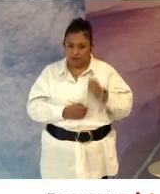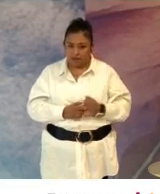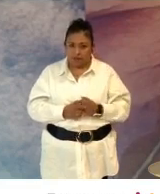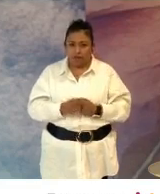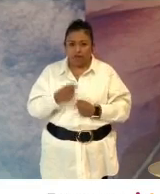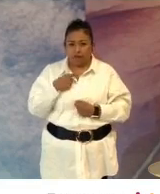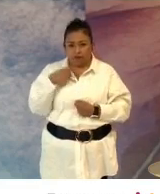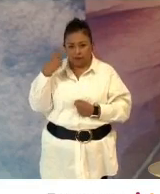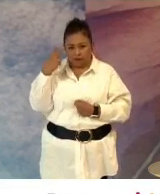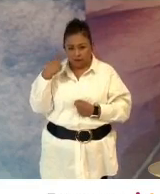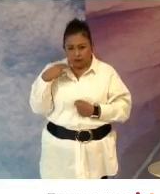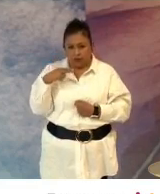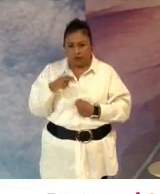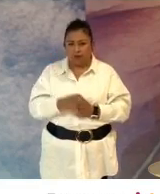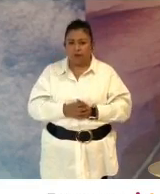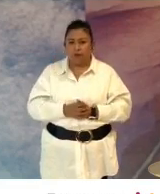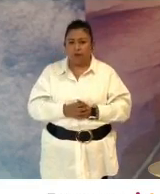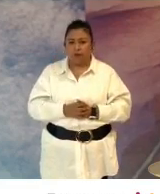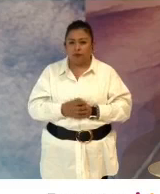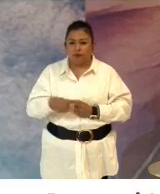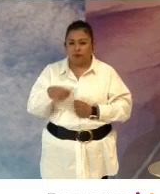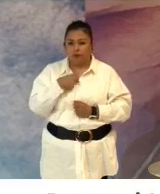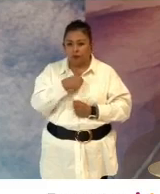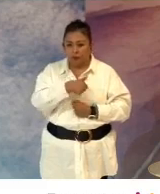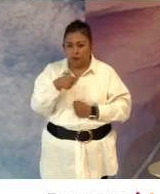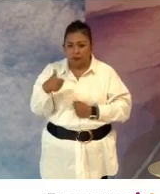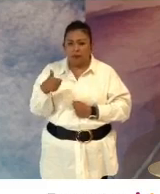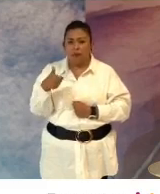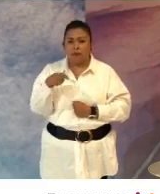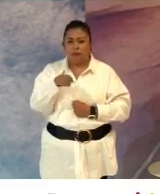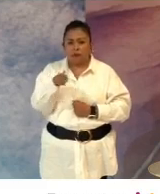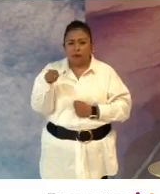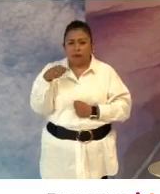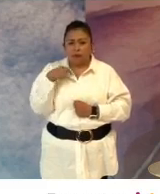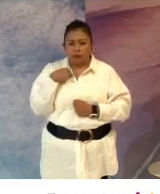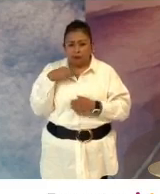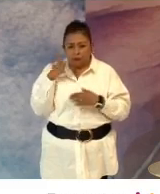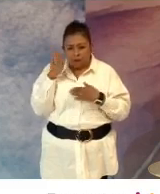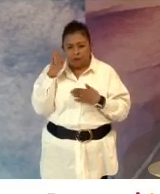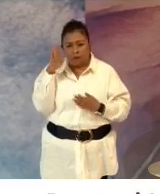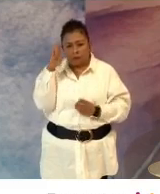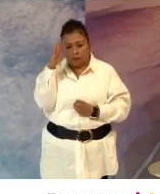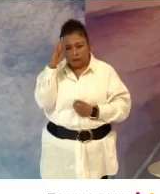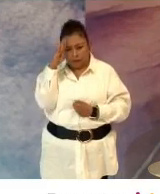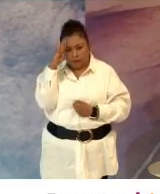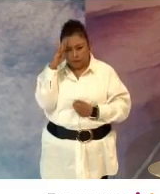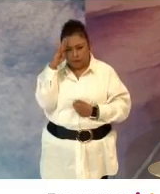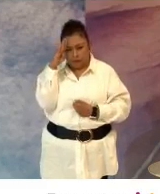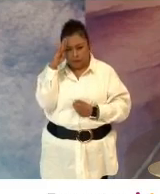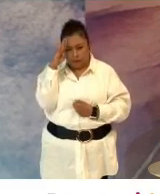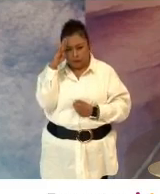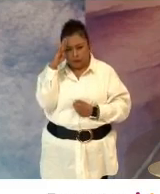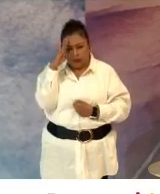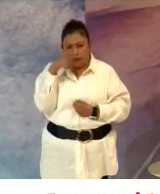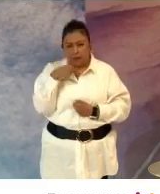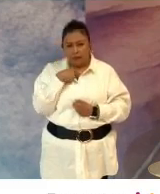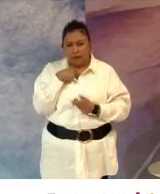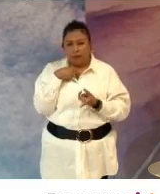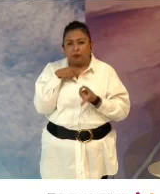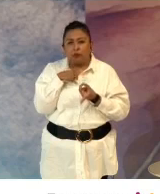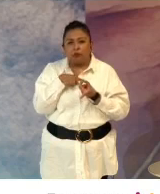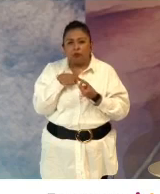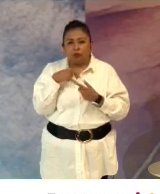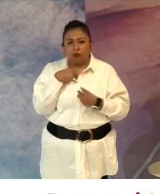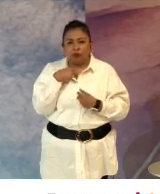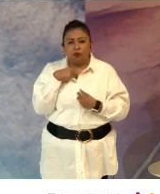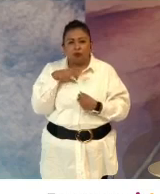to find where are we in this operating system right